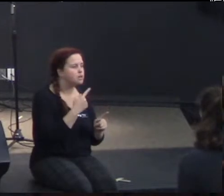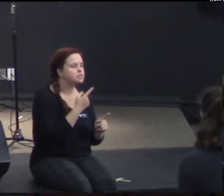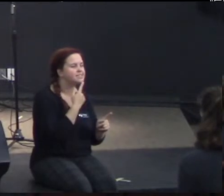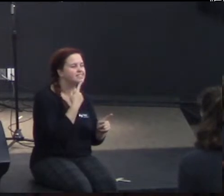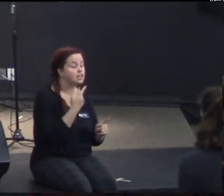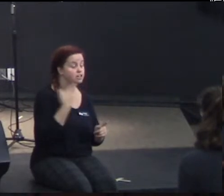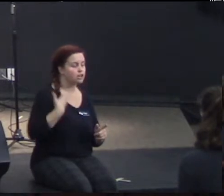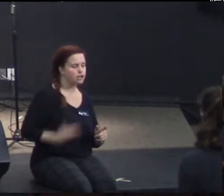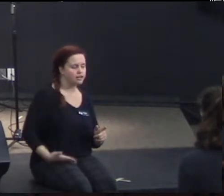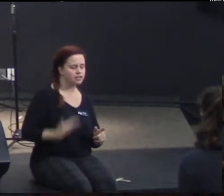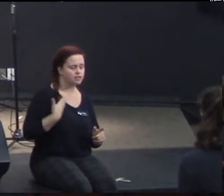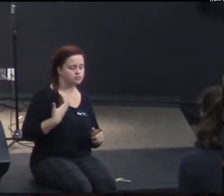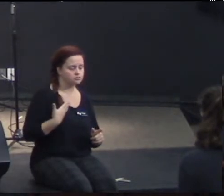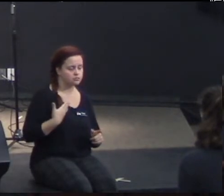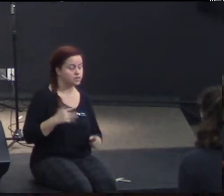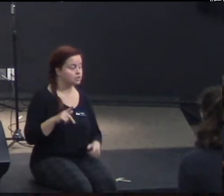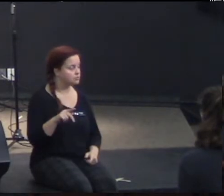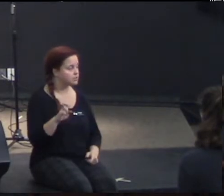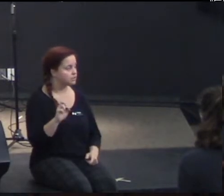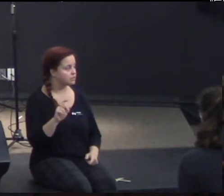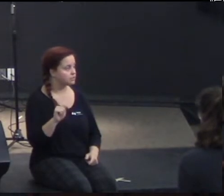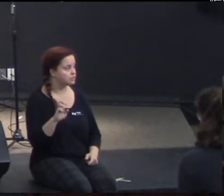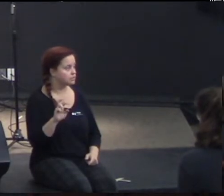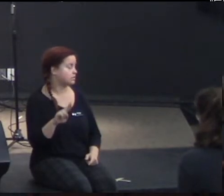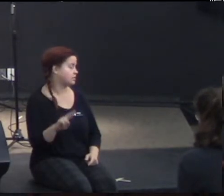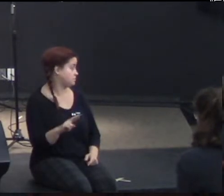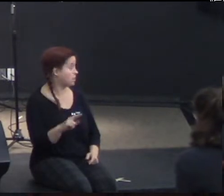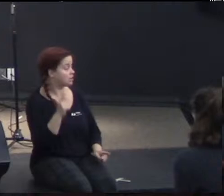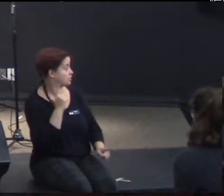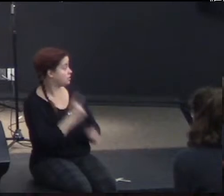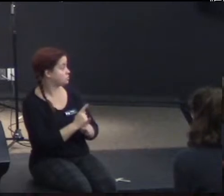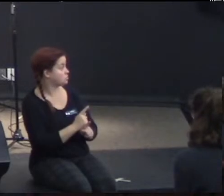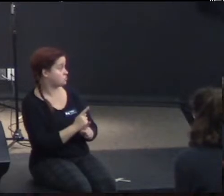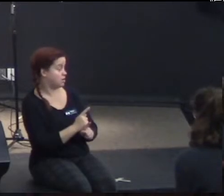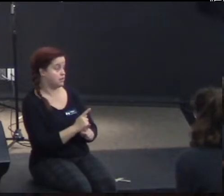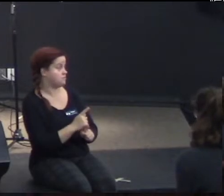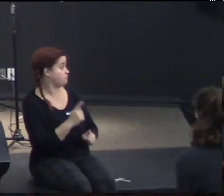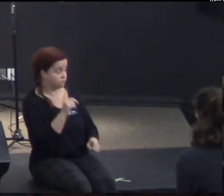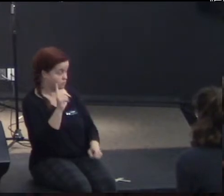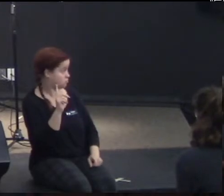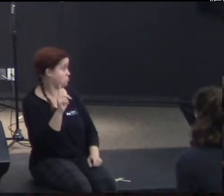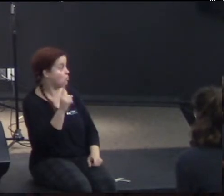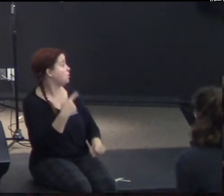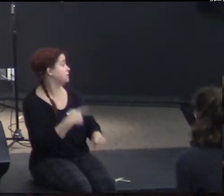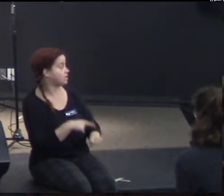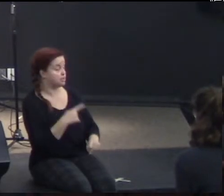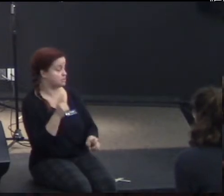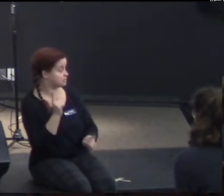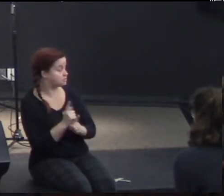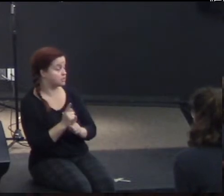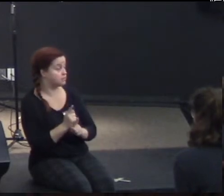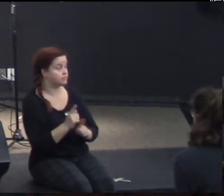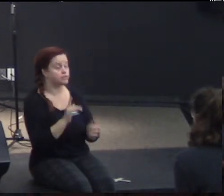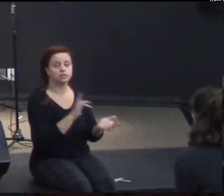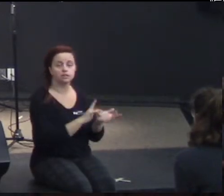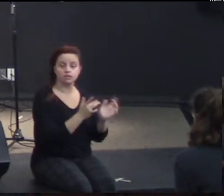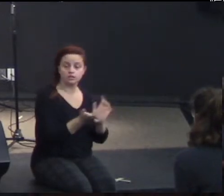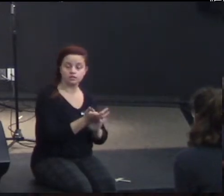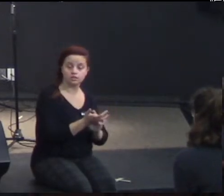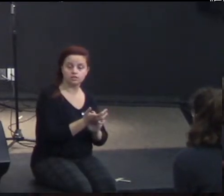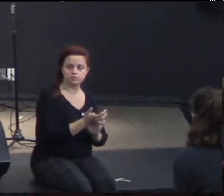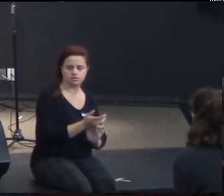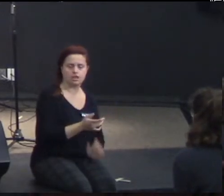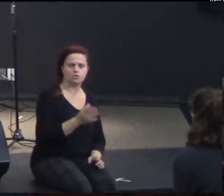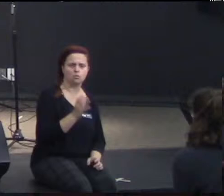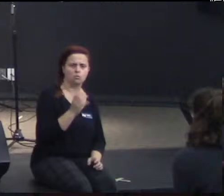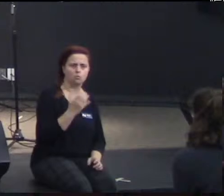right, like by the power of God, he gets one right. He gets it so right. Jesus is like, wow, this was not